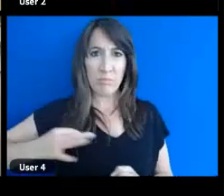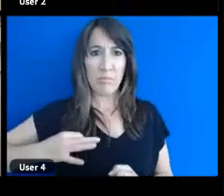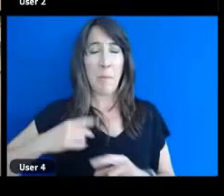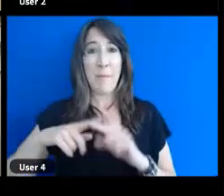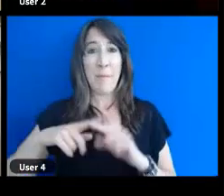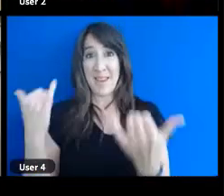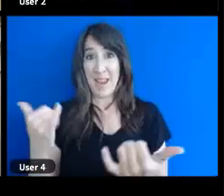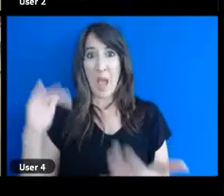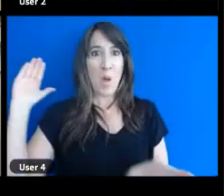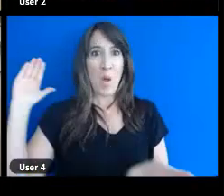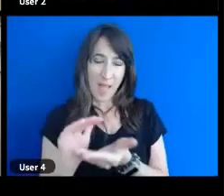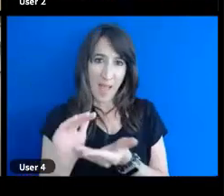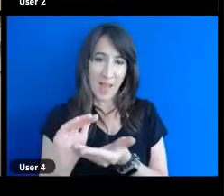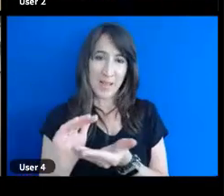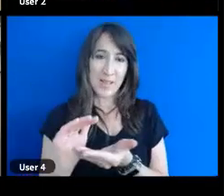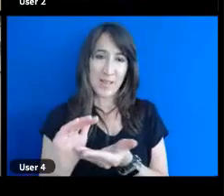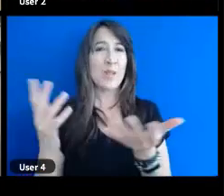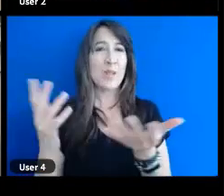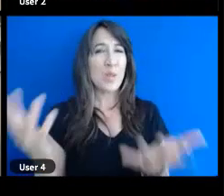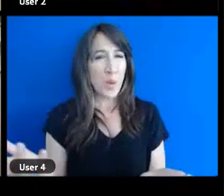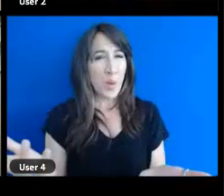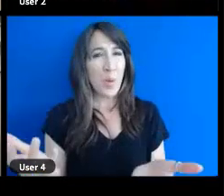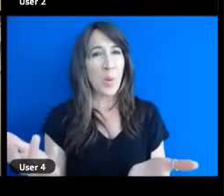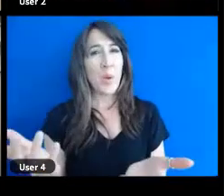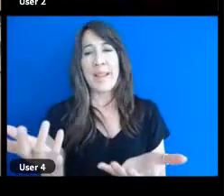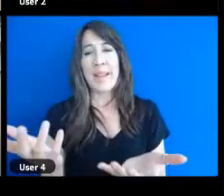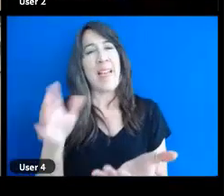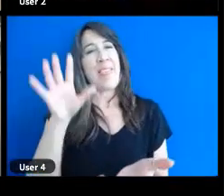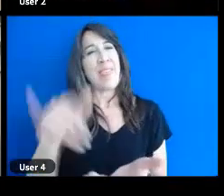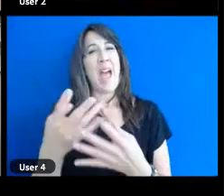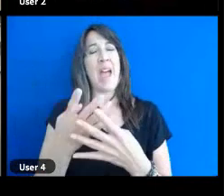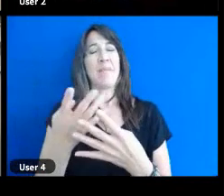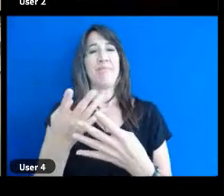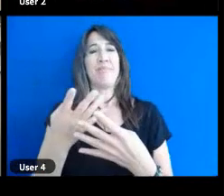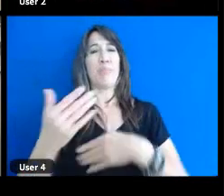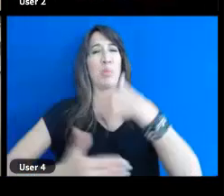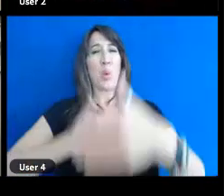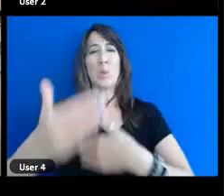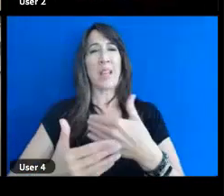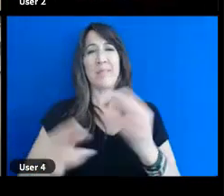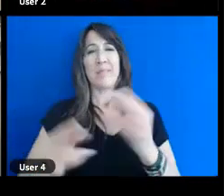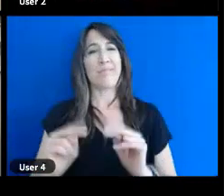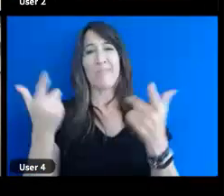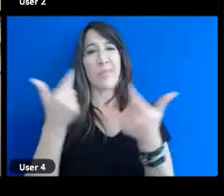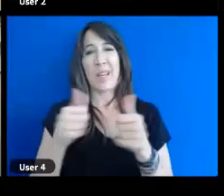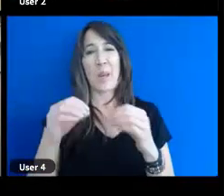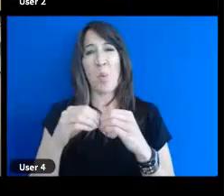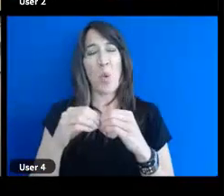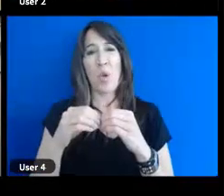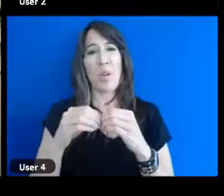of candidates for every job, but in today's labor market, it's simply outdated.